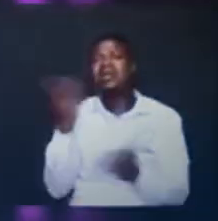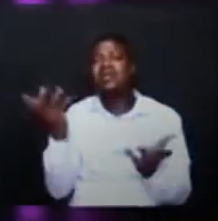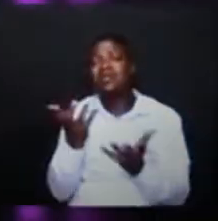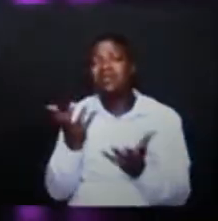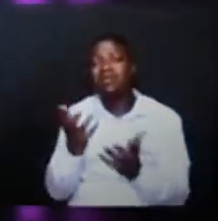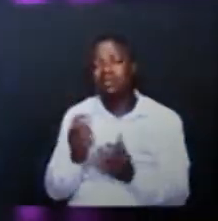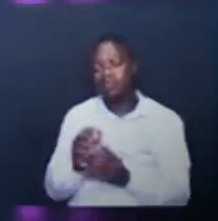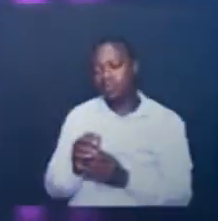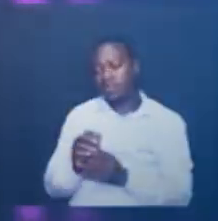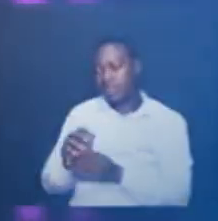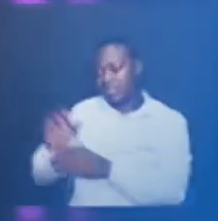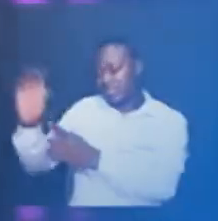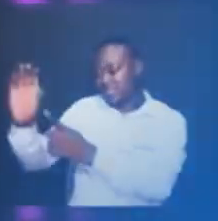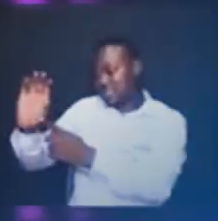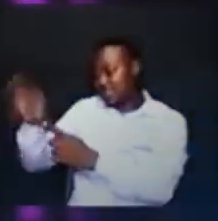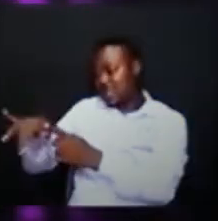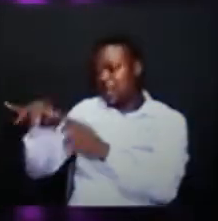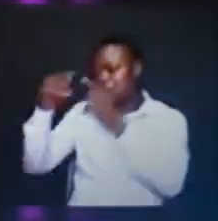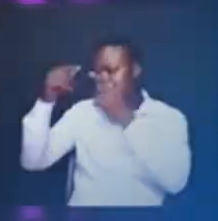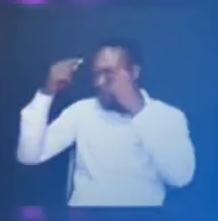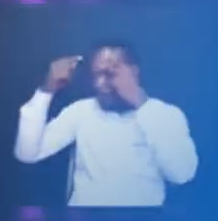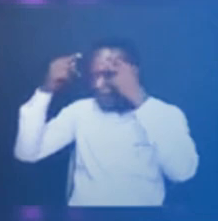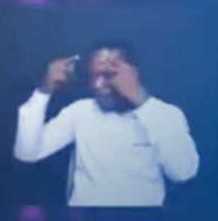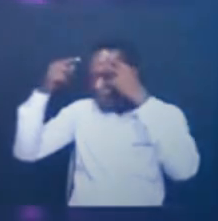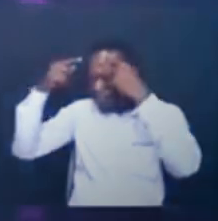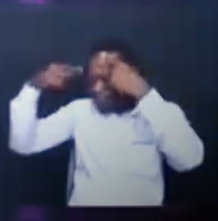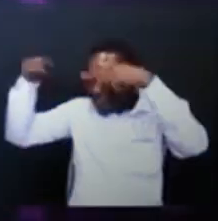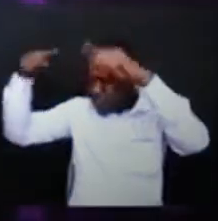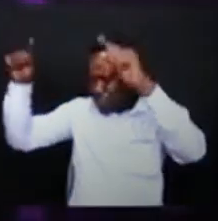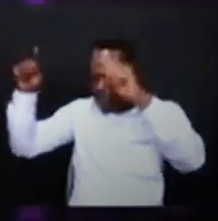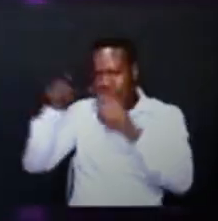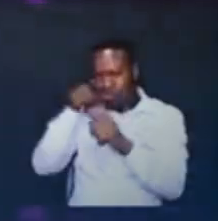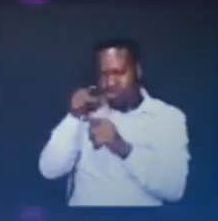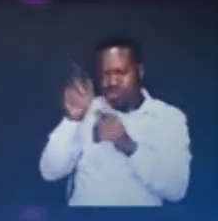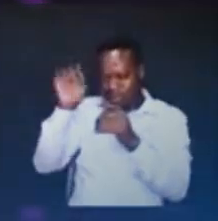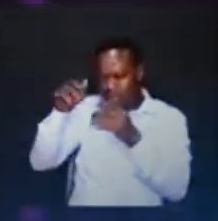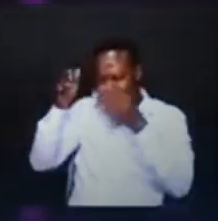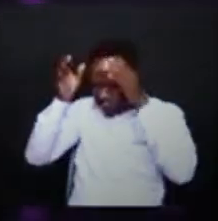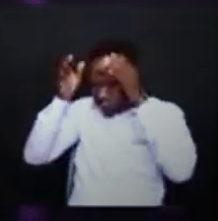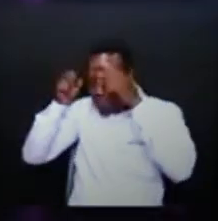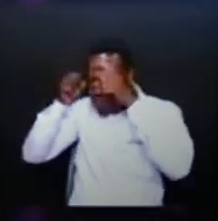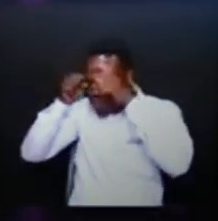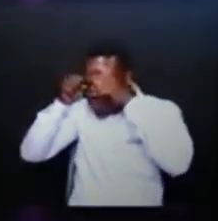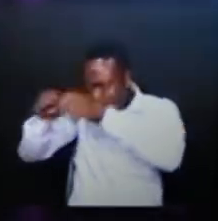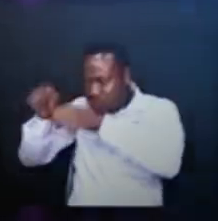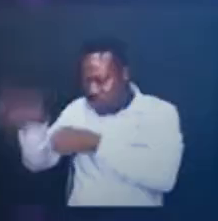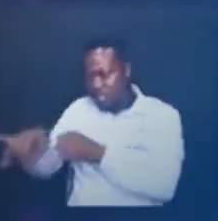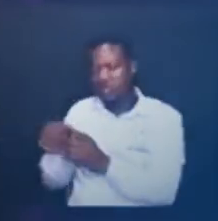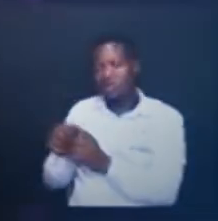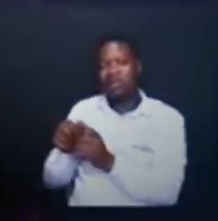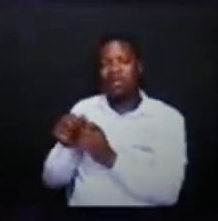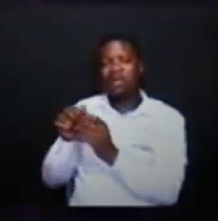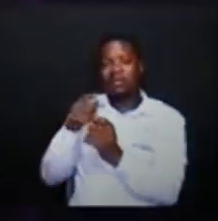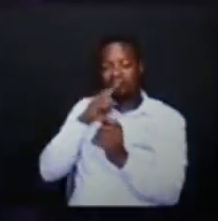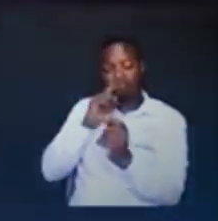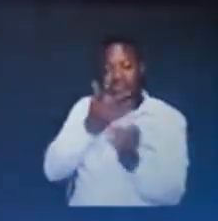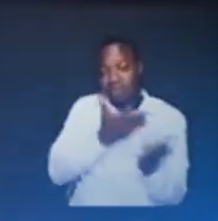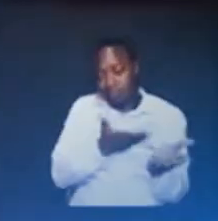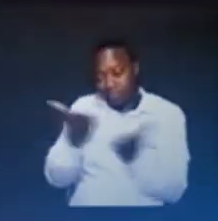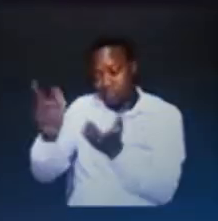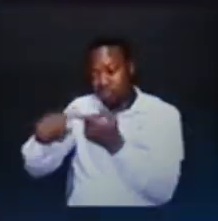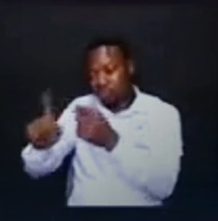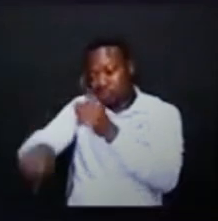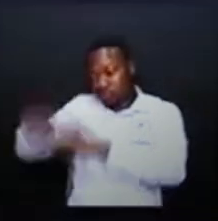prosperity of the city to which I have carried you into exile. Pray to the Lord for it, because if